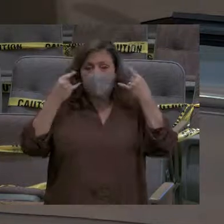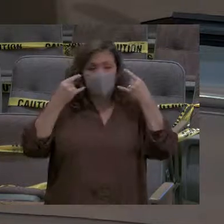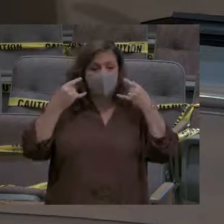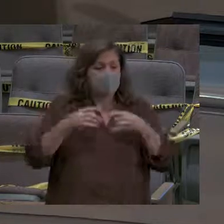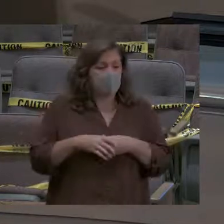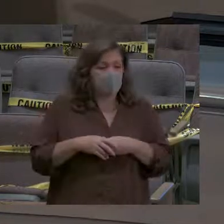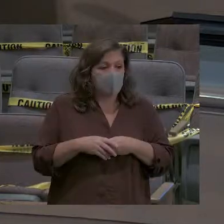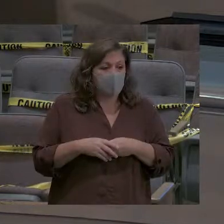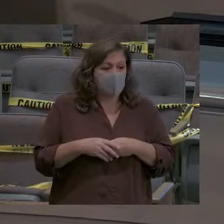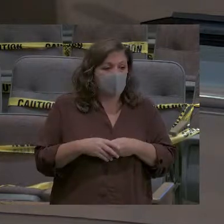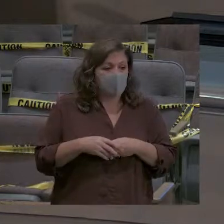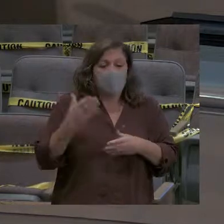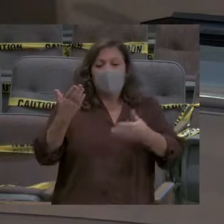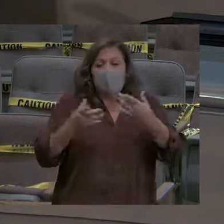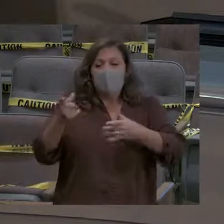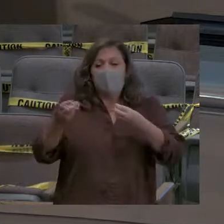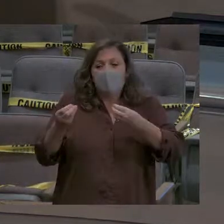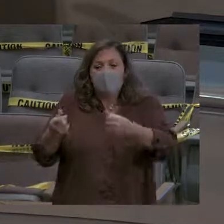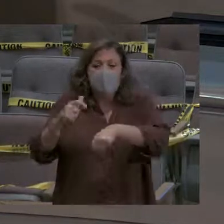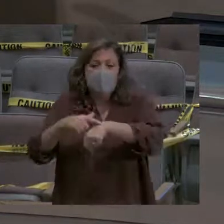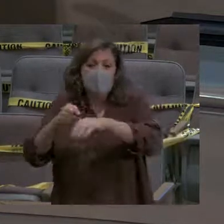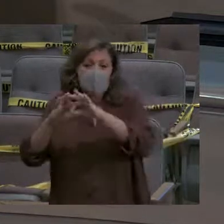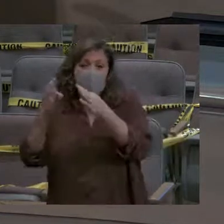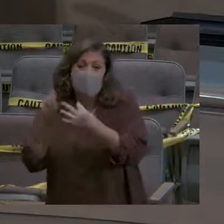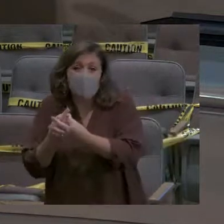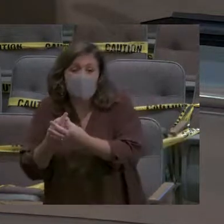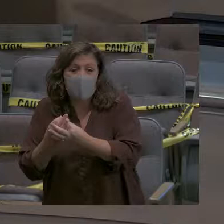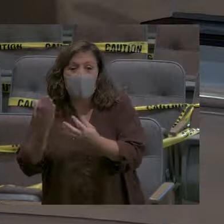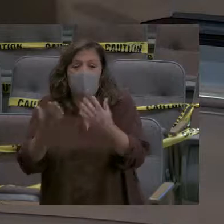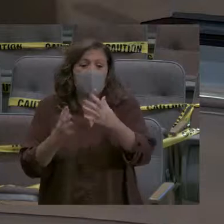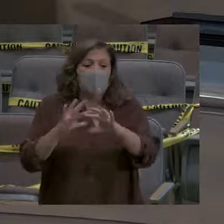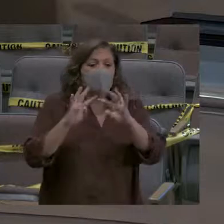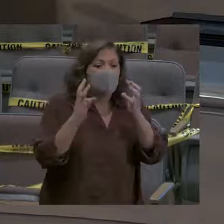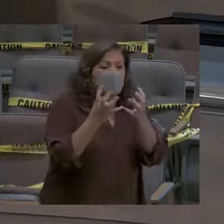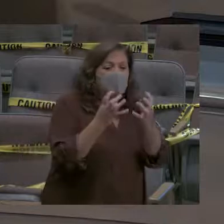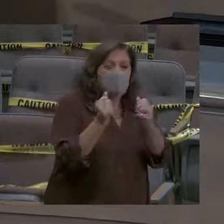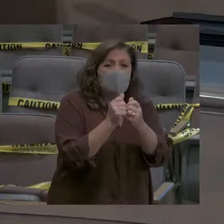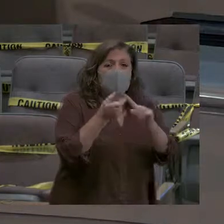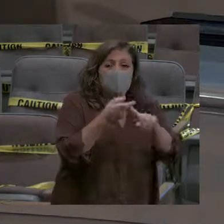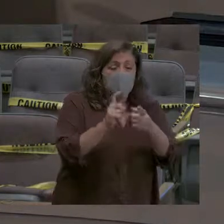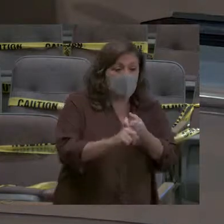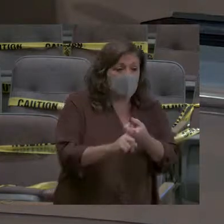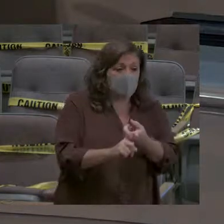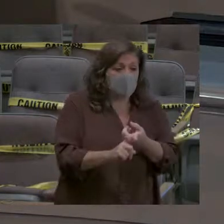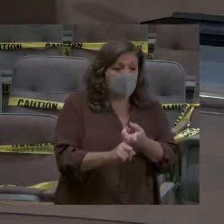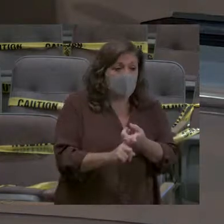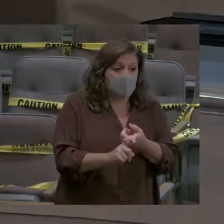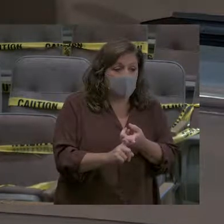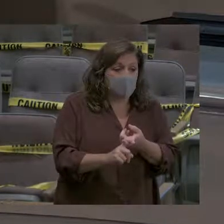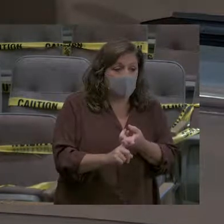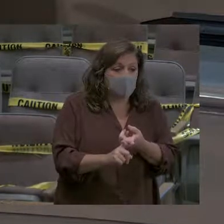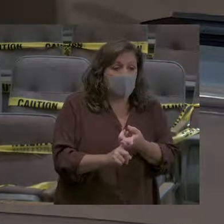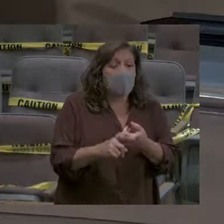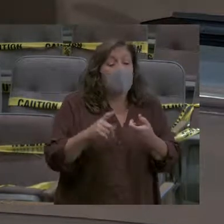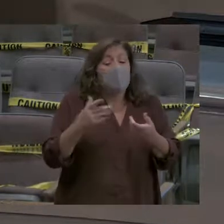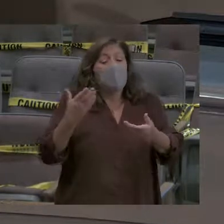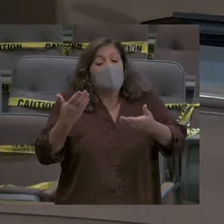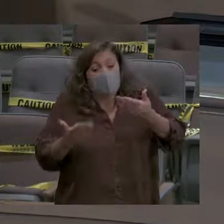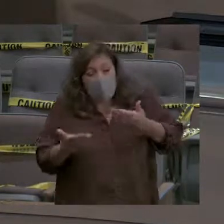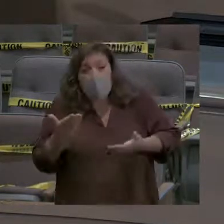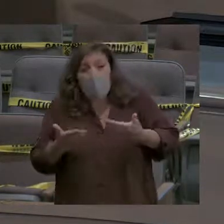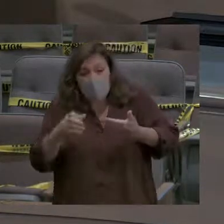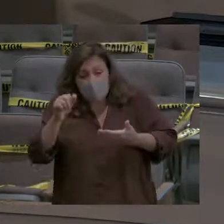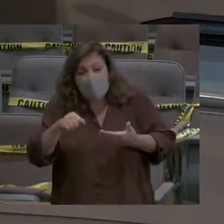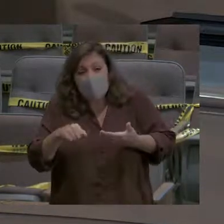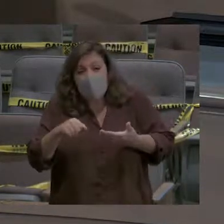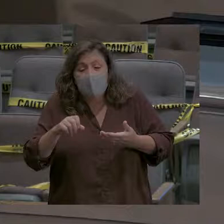probably spent a lot of time with family, probably congregated with friends, and you know what? The virus probably